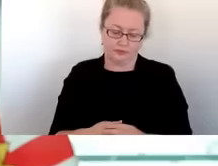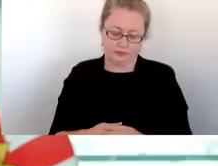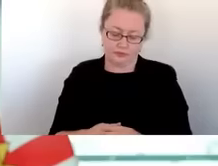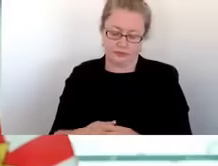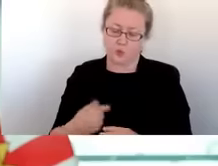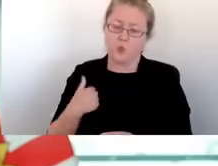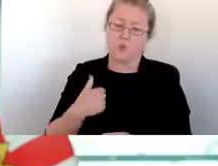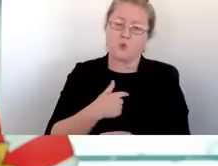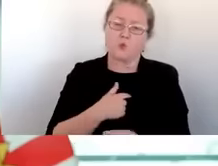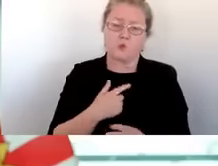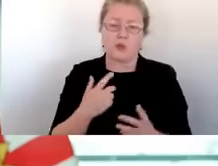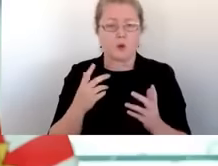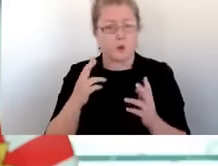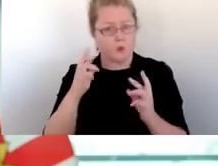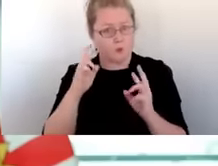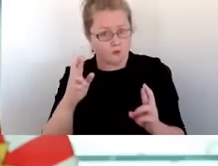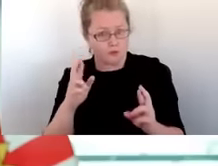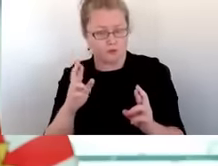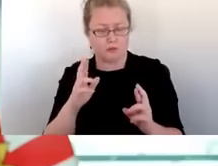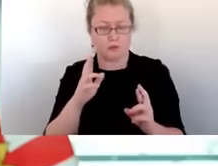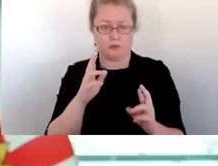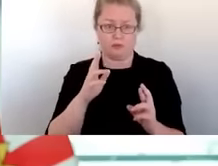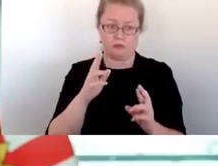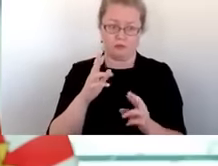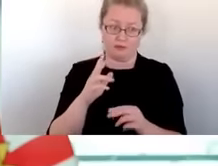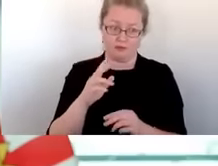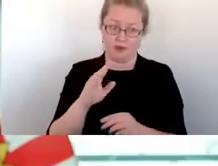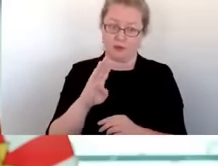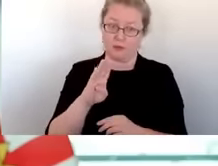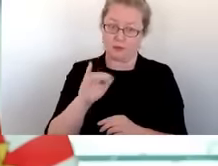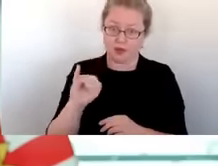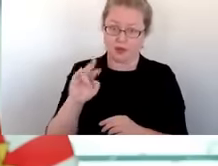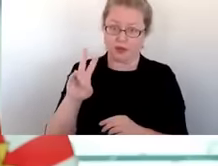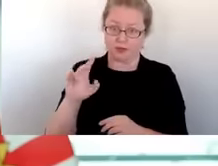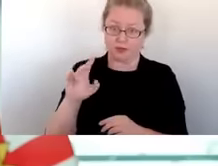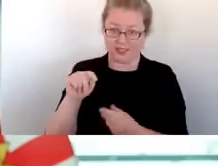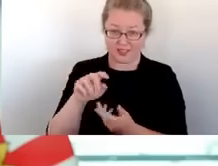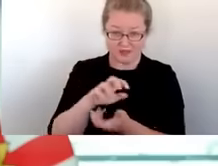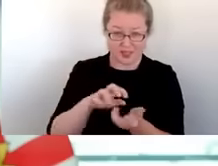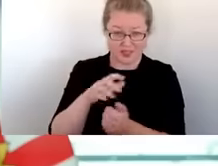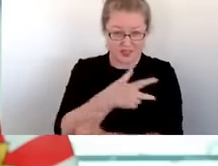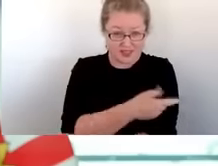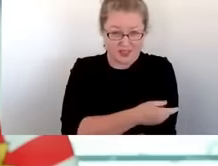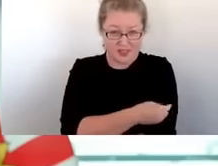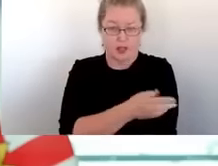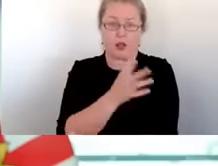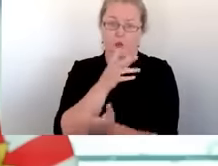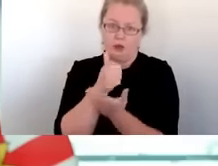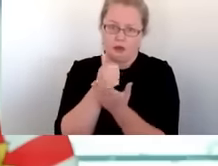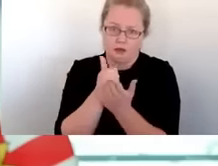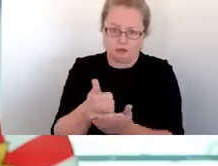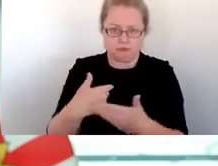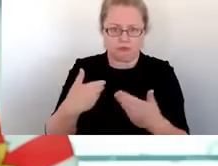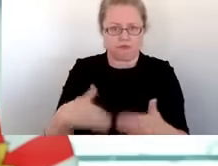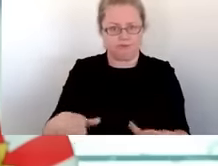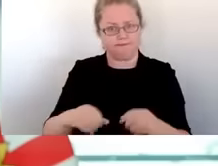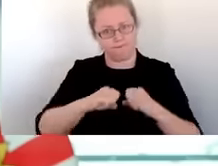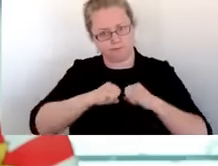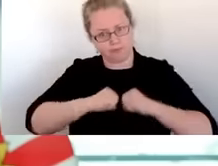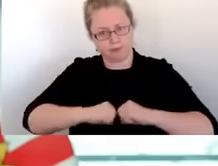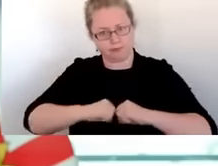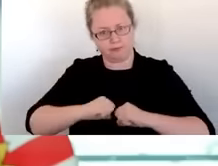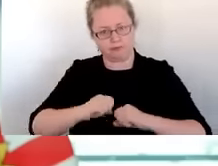that, we think, will give the best possible protection for all of us as we're expecting to see a surge of COVID in the